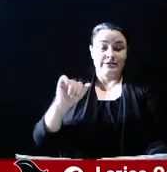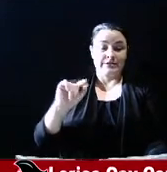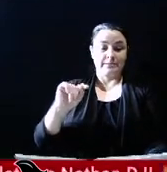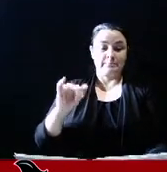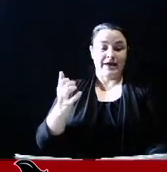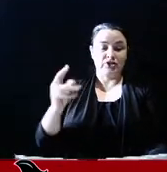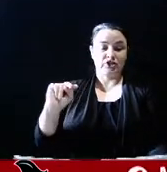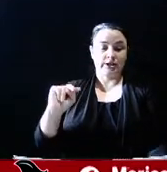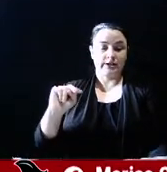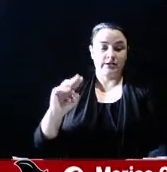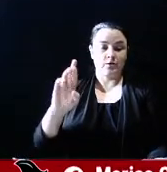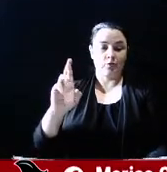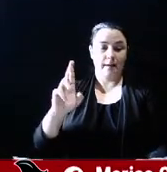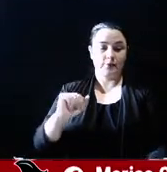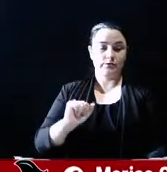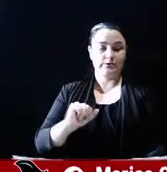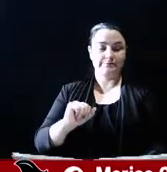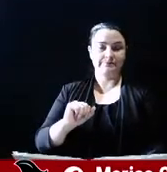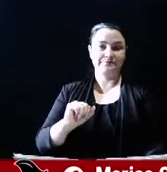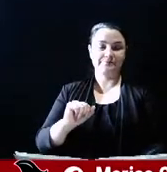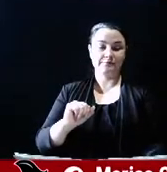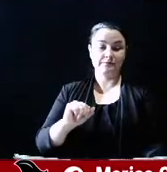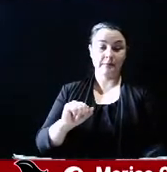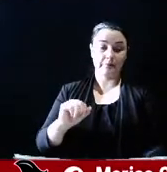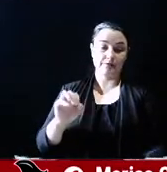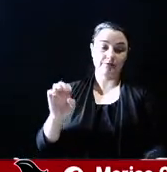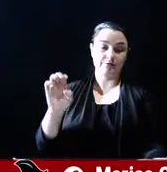Sebastian Julian Ramos.